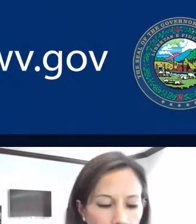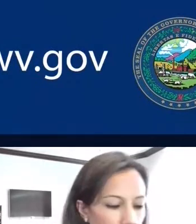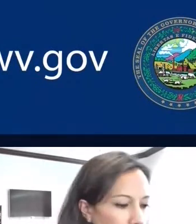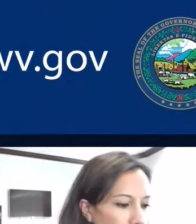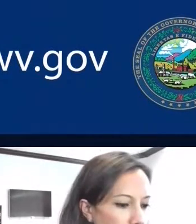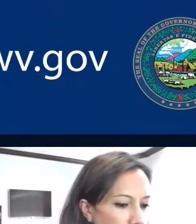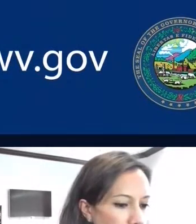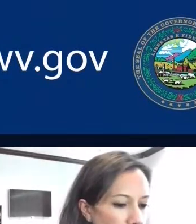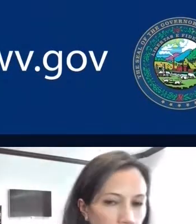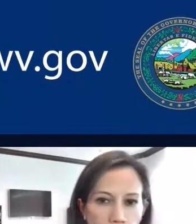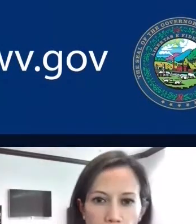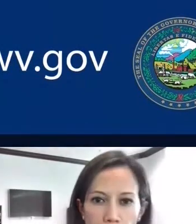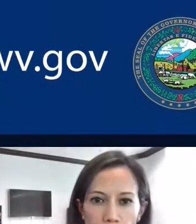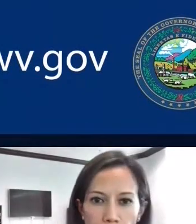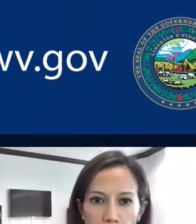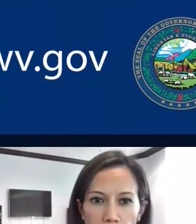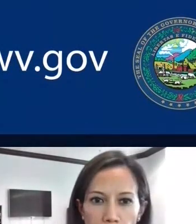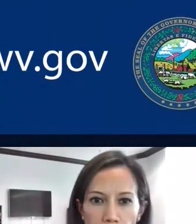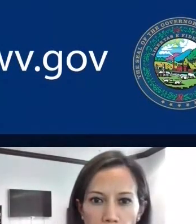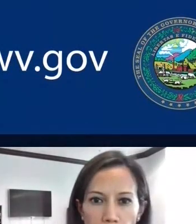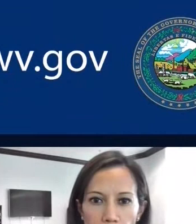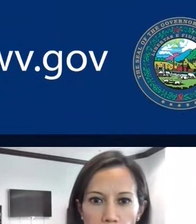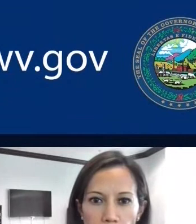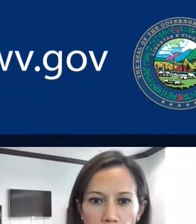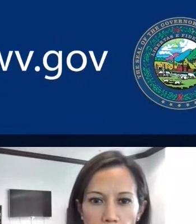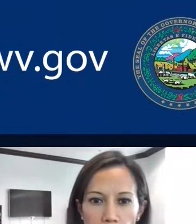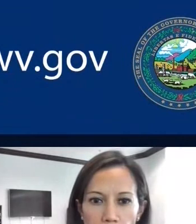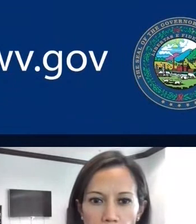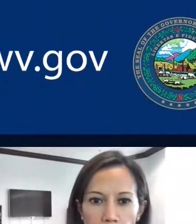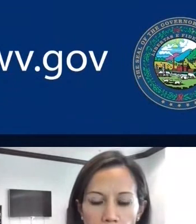than what you've already done to get people vaccinated,